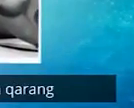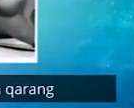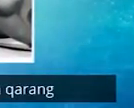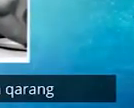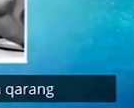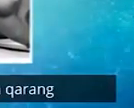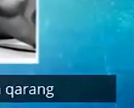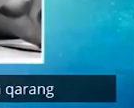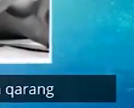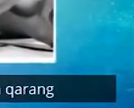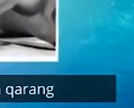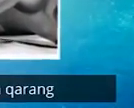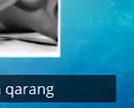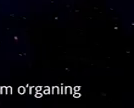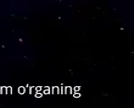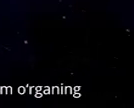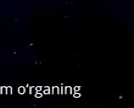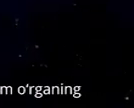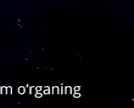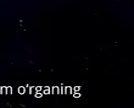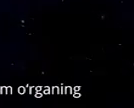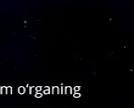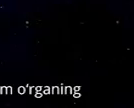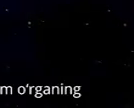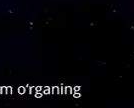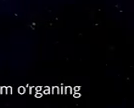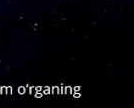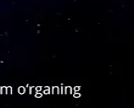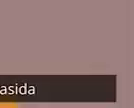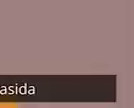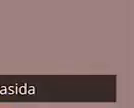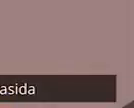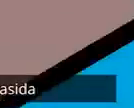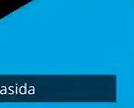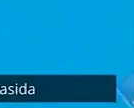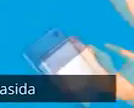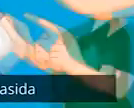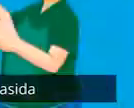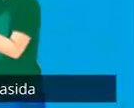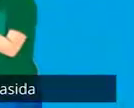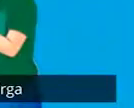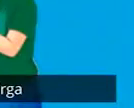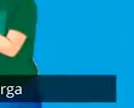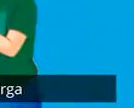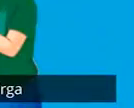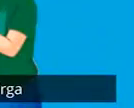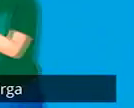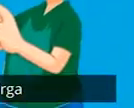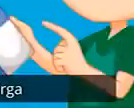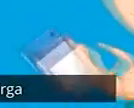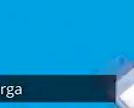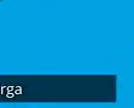others and letting others get to know you. Make friends, not networking connections. Would you want to work with someone who only sees you